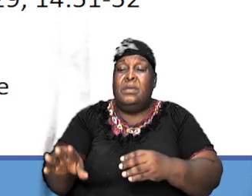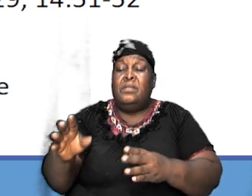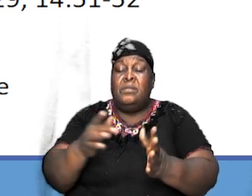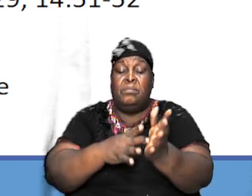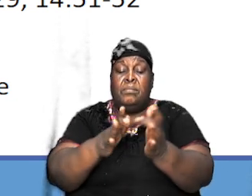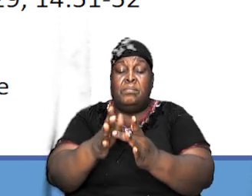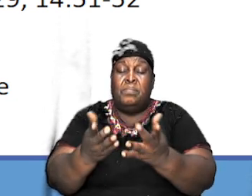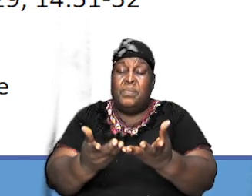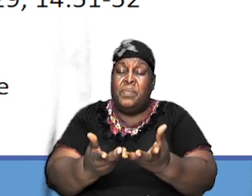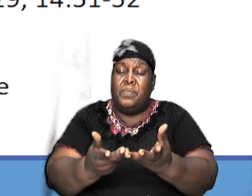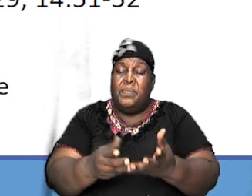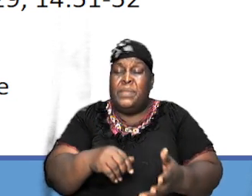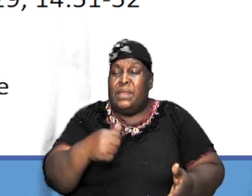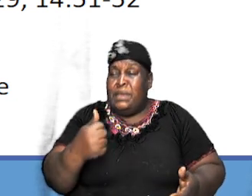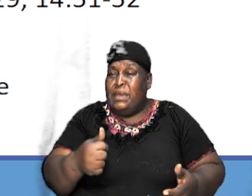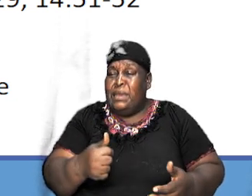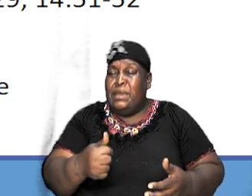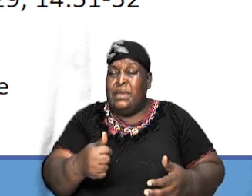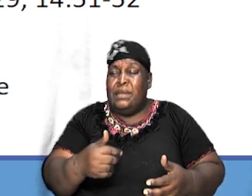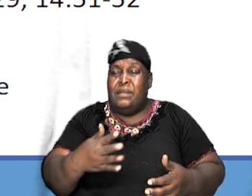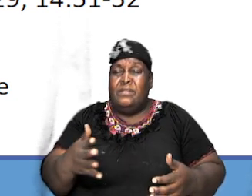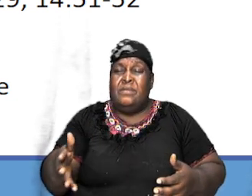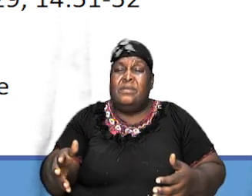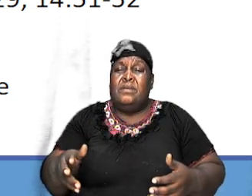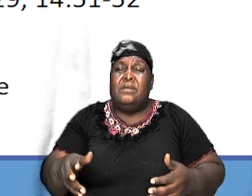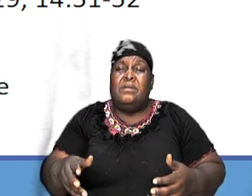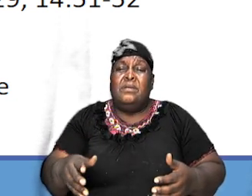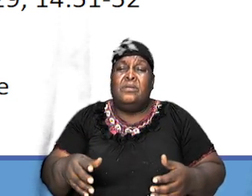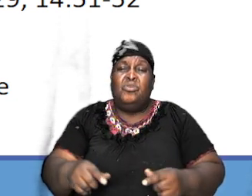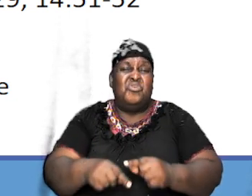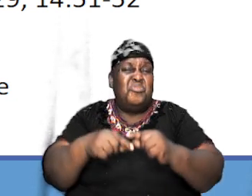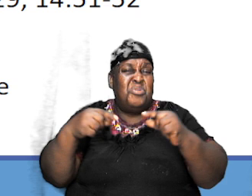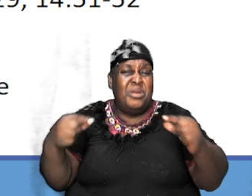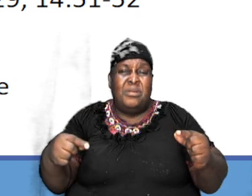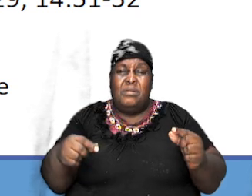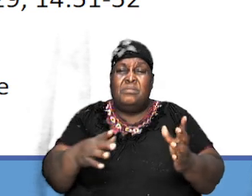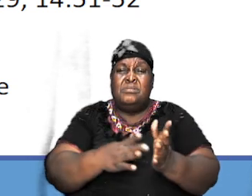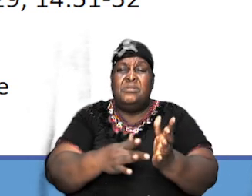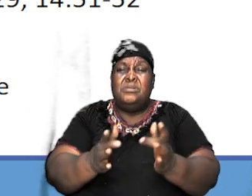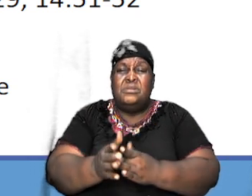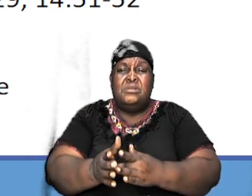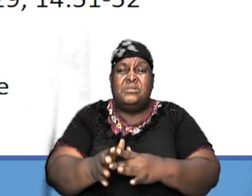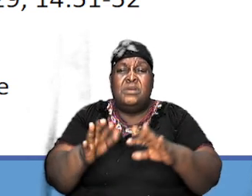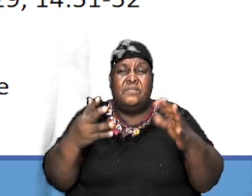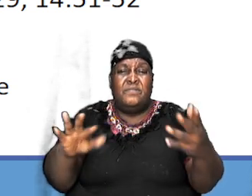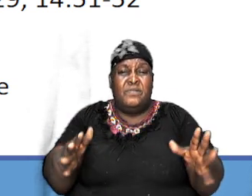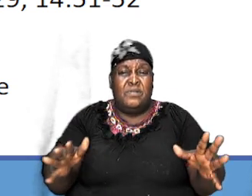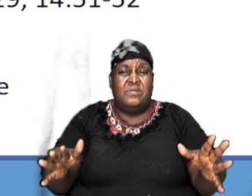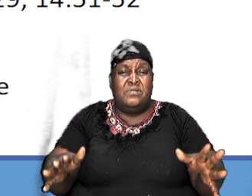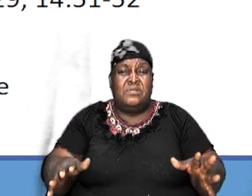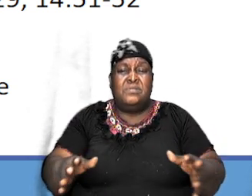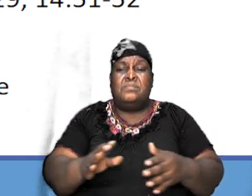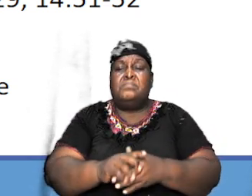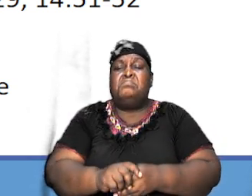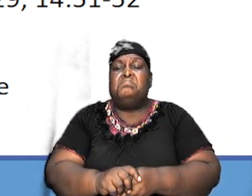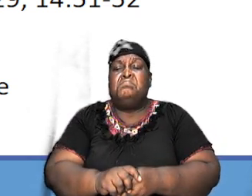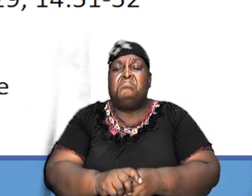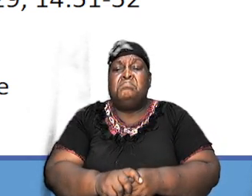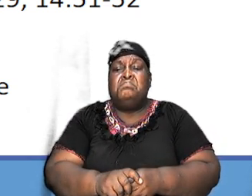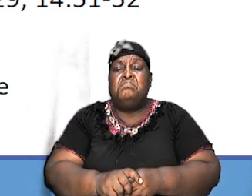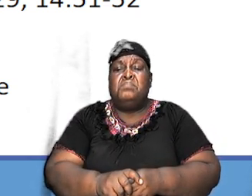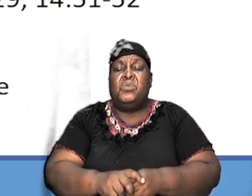anything that any major thing that he would have done. We said that we call those incidences. And so we said that there were